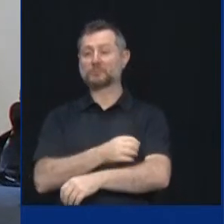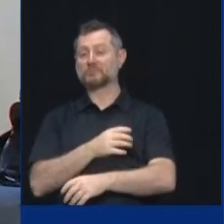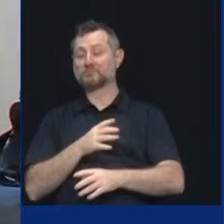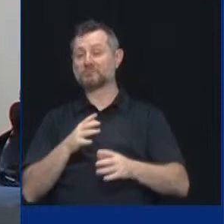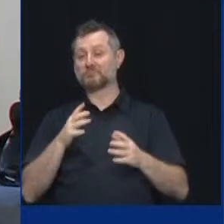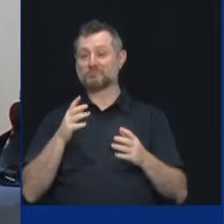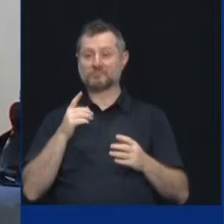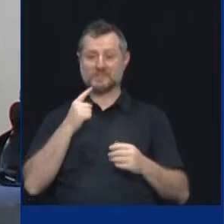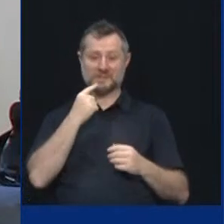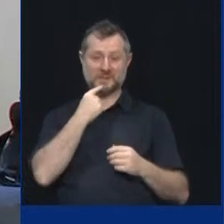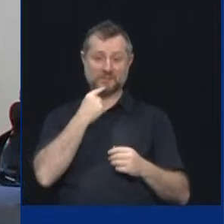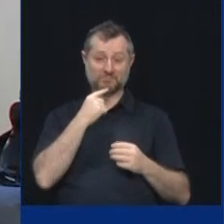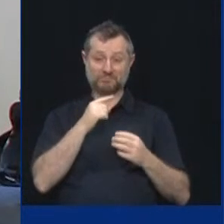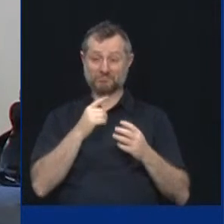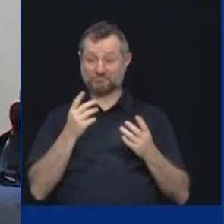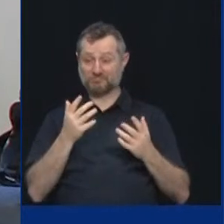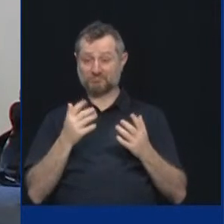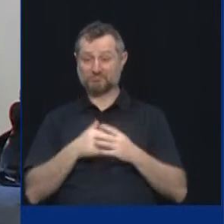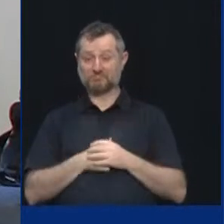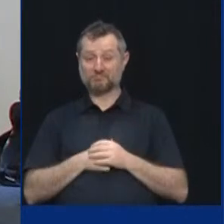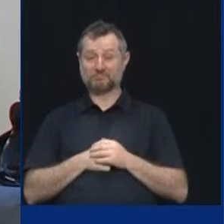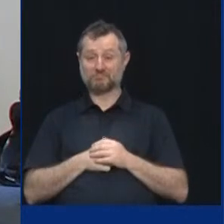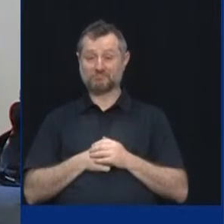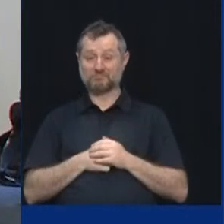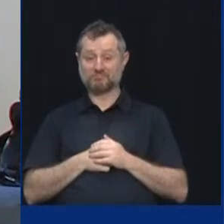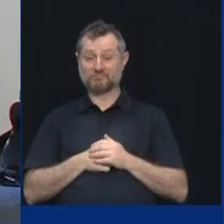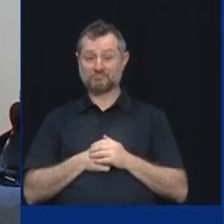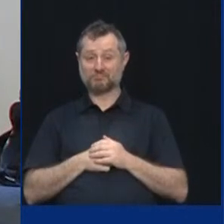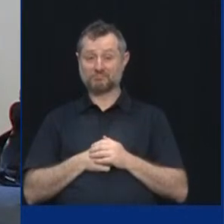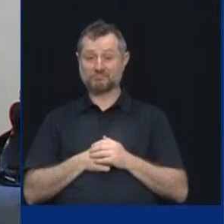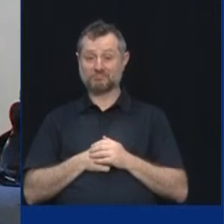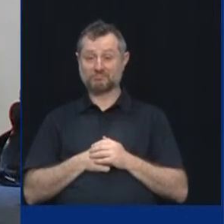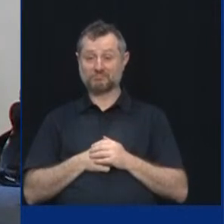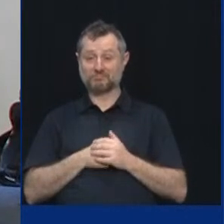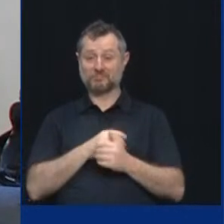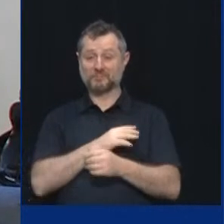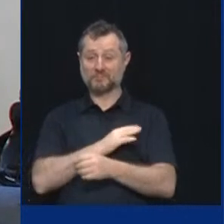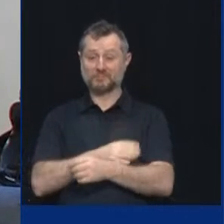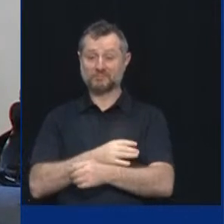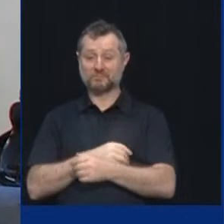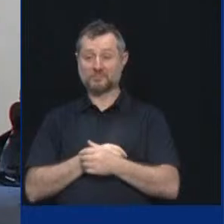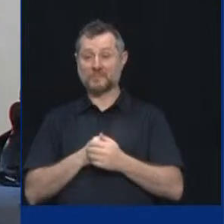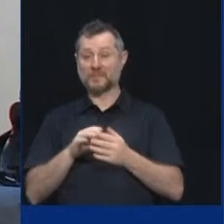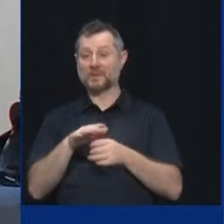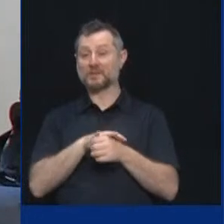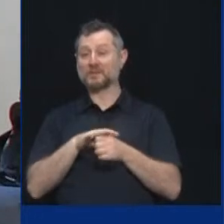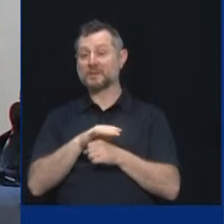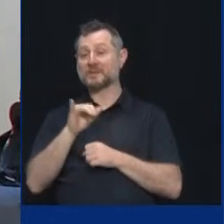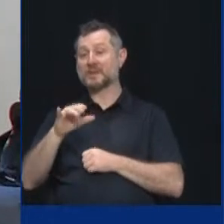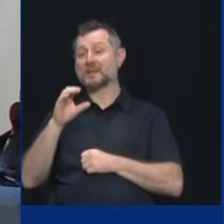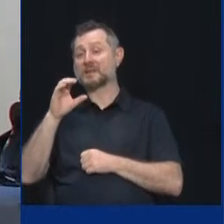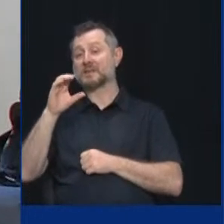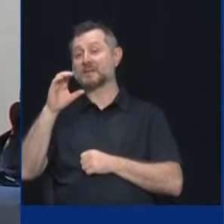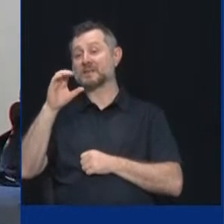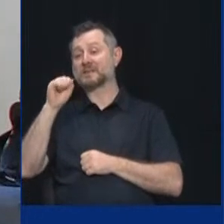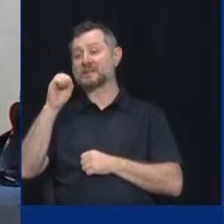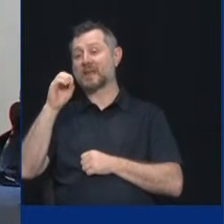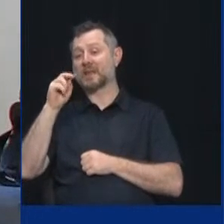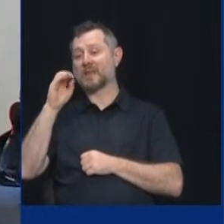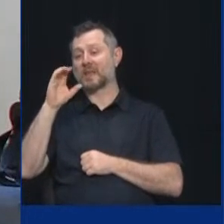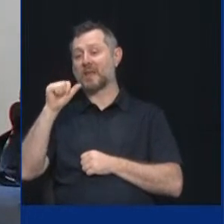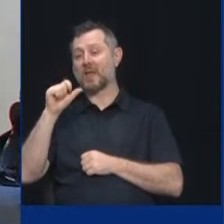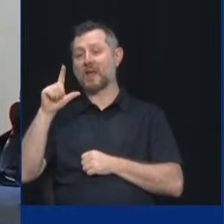claim is basically sucking the energy in the entire region in Seneca Lake. There are two bills pending right now in Albany.